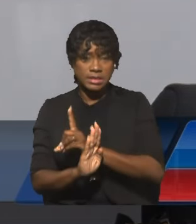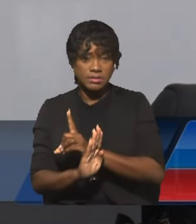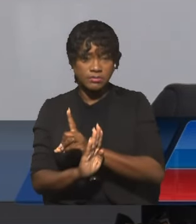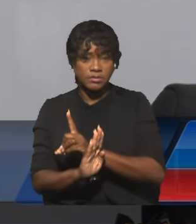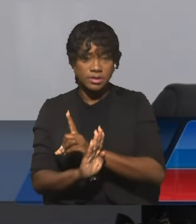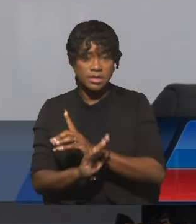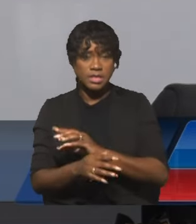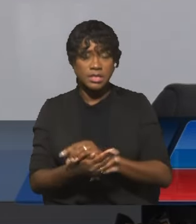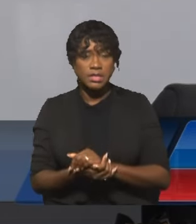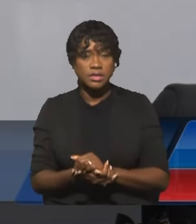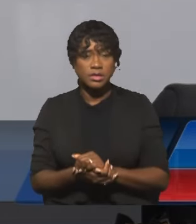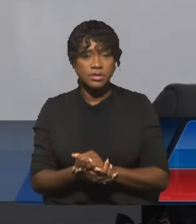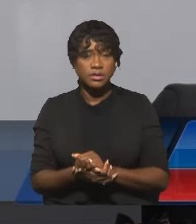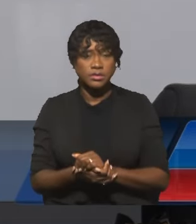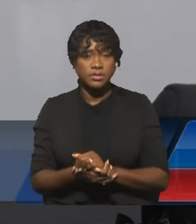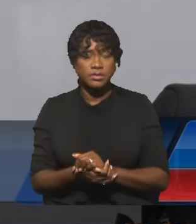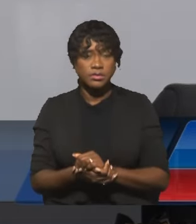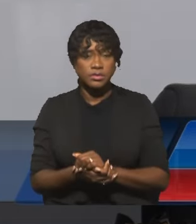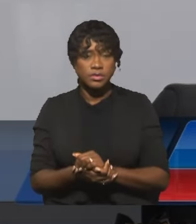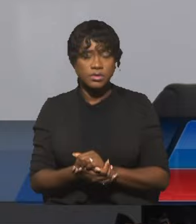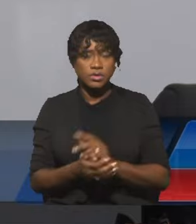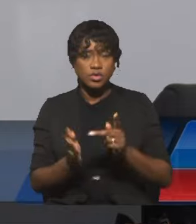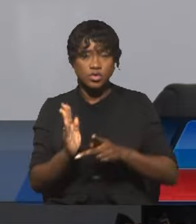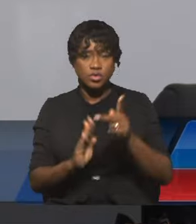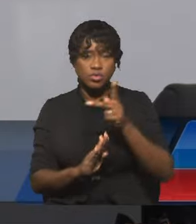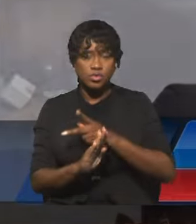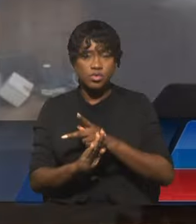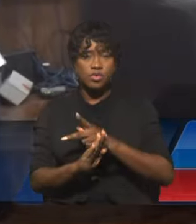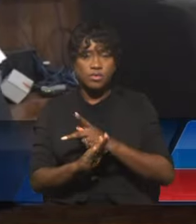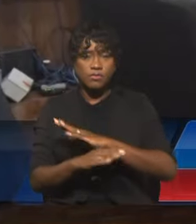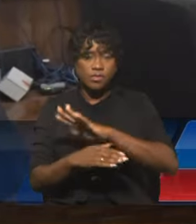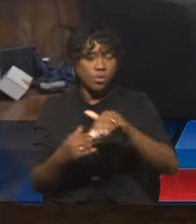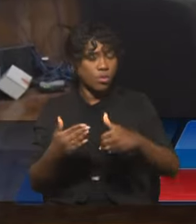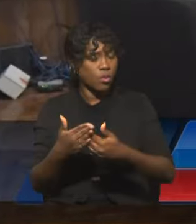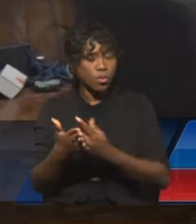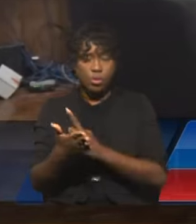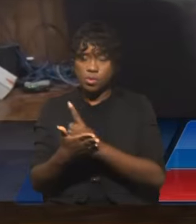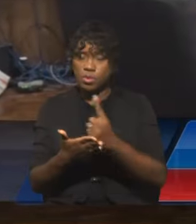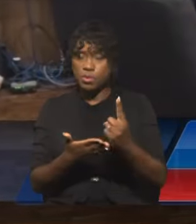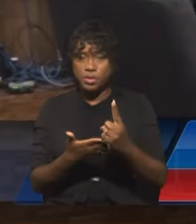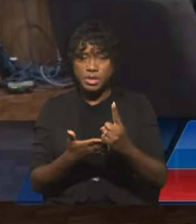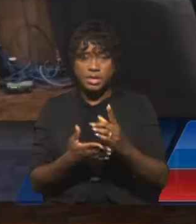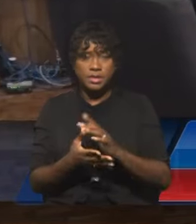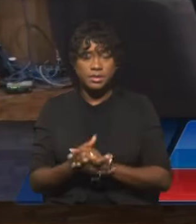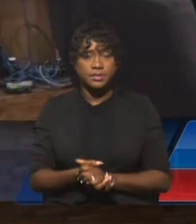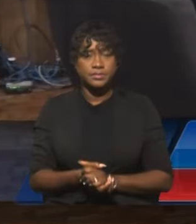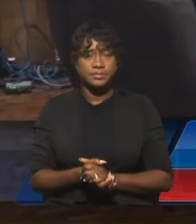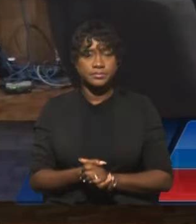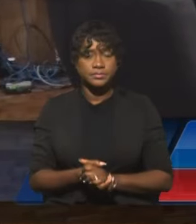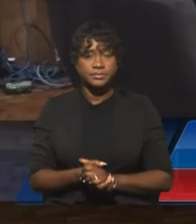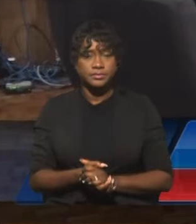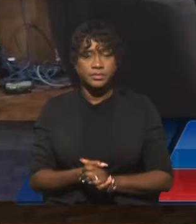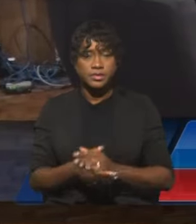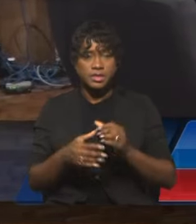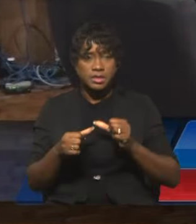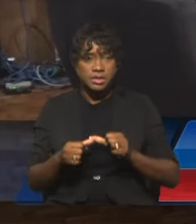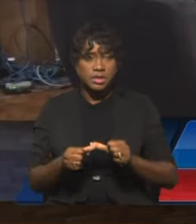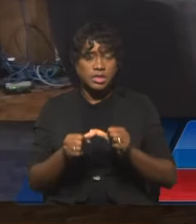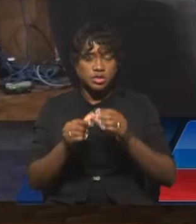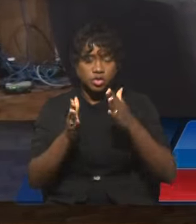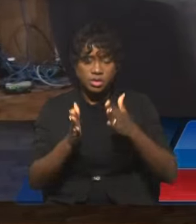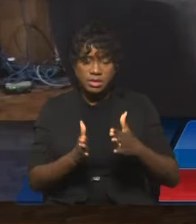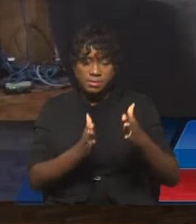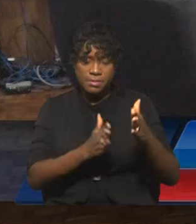Christmas Eve, the vending program will run for that entire week. The Port of Spain City Corporation is continuing to plan